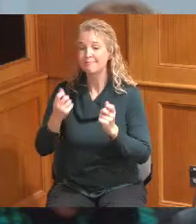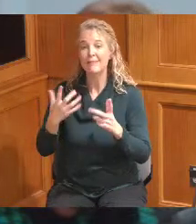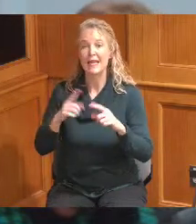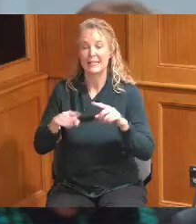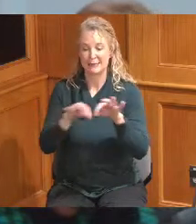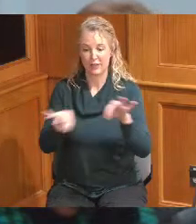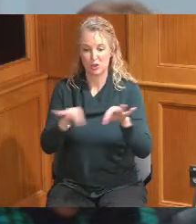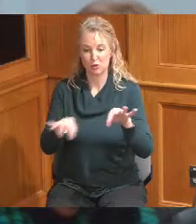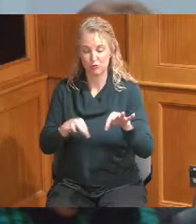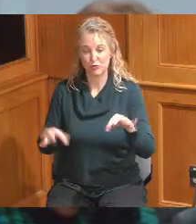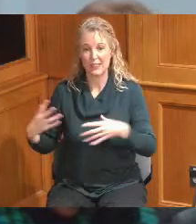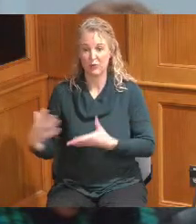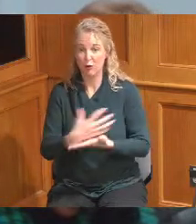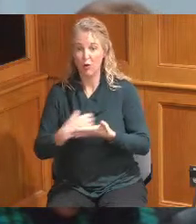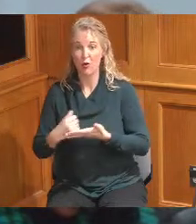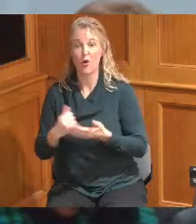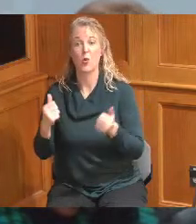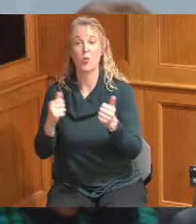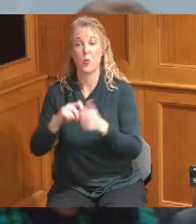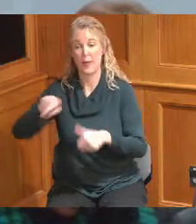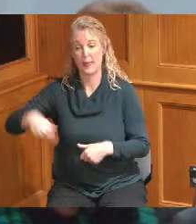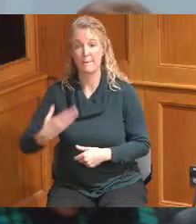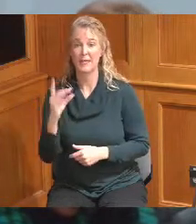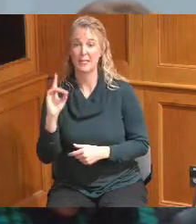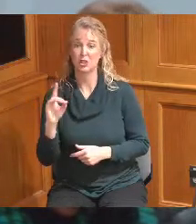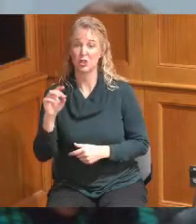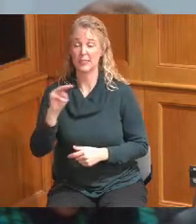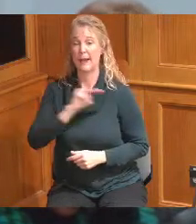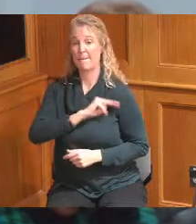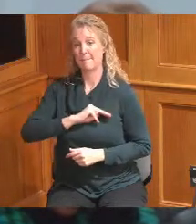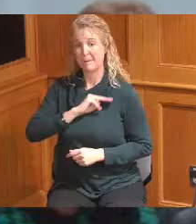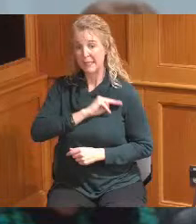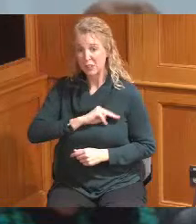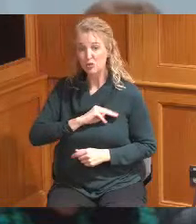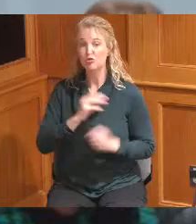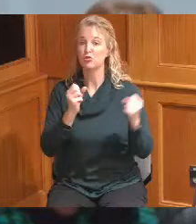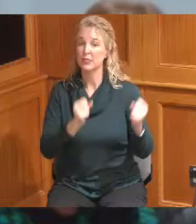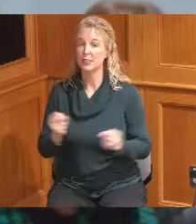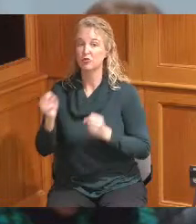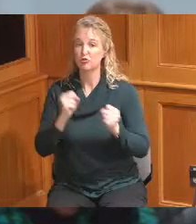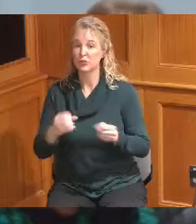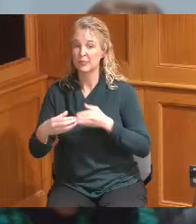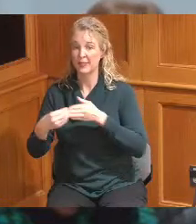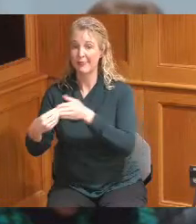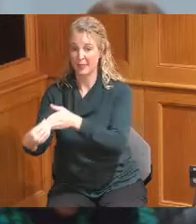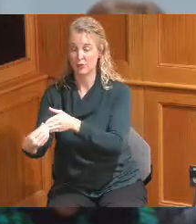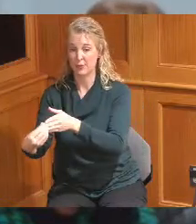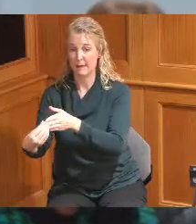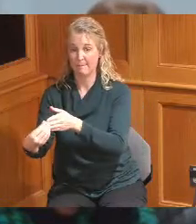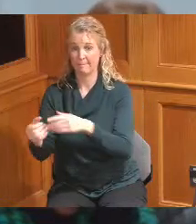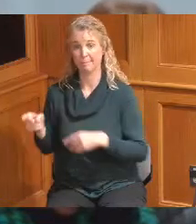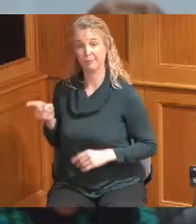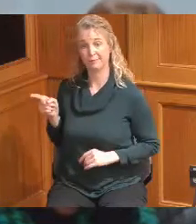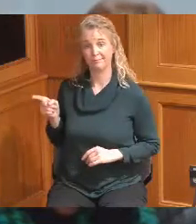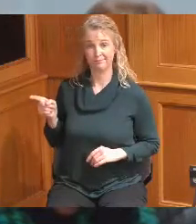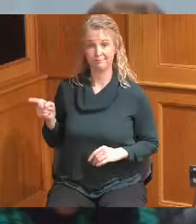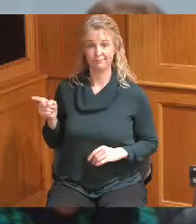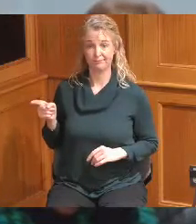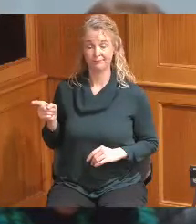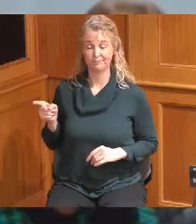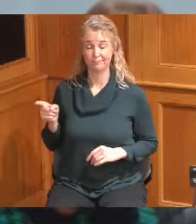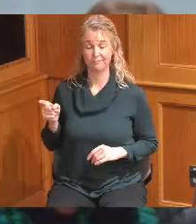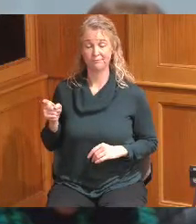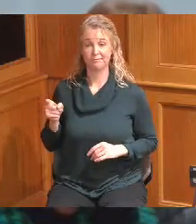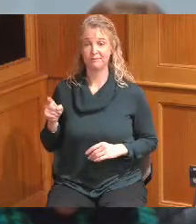degrees, culminating in a doctorate of ministry and strategic leadership. And whereas Dr.